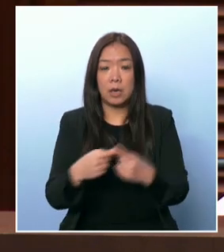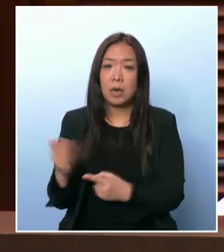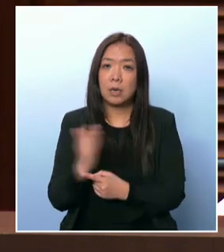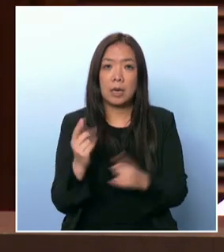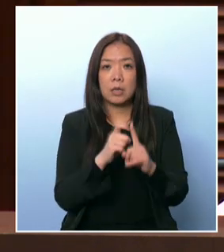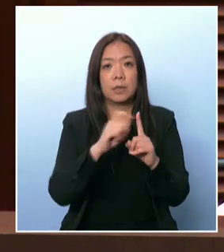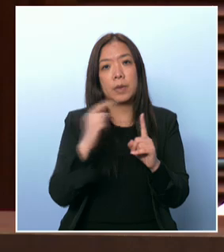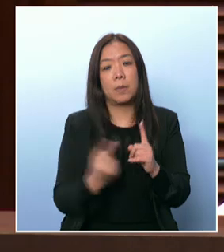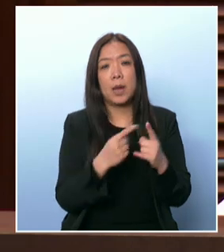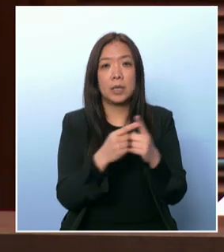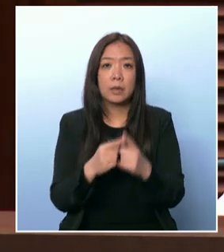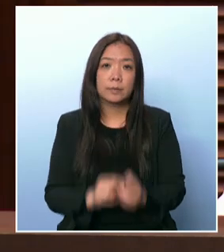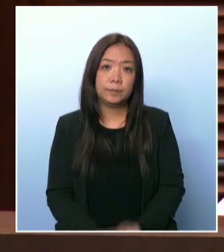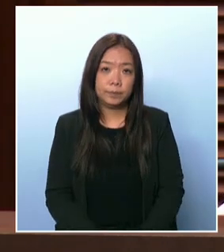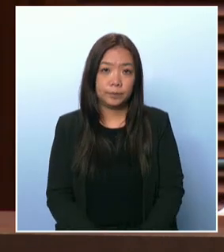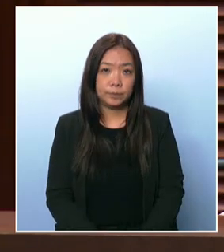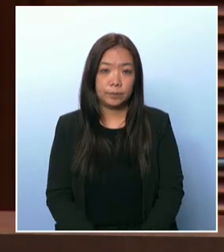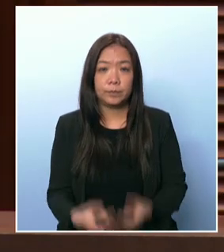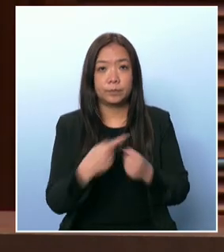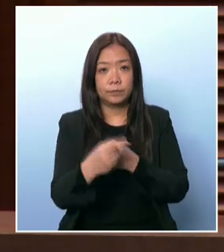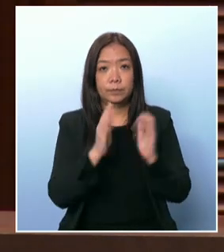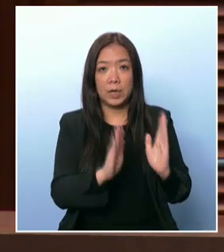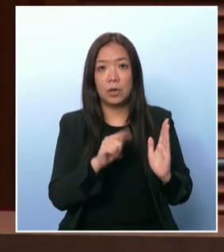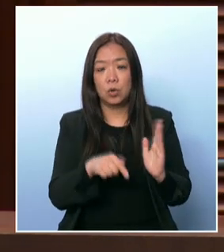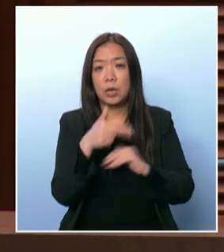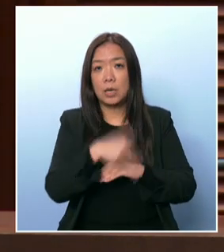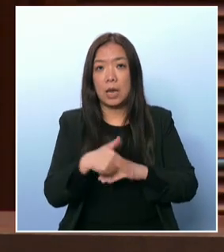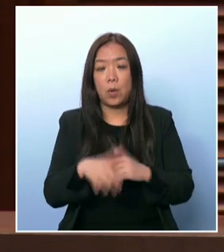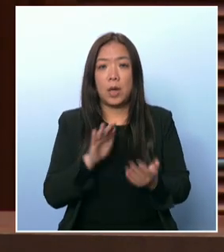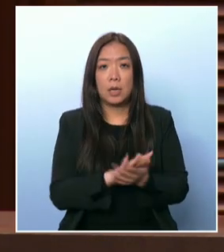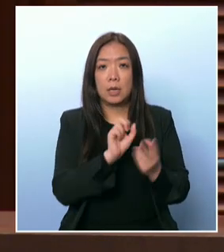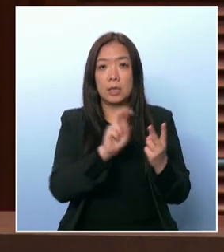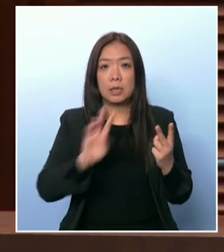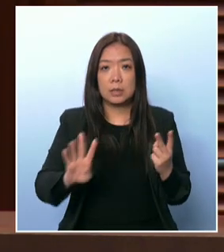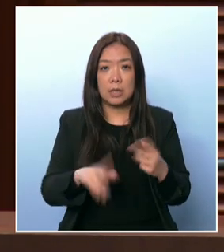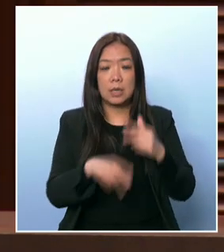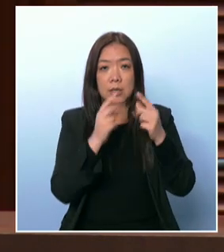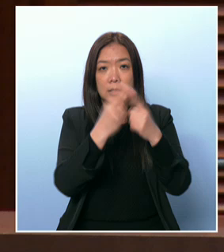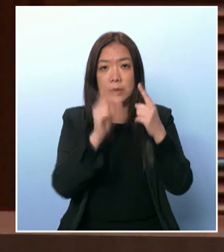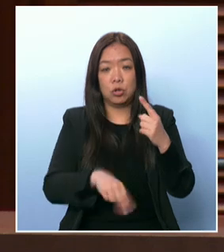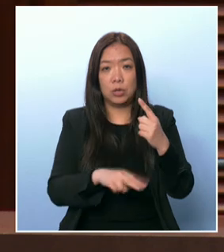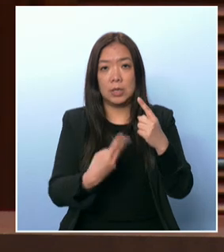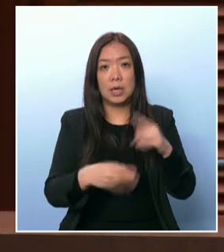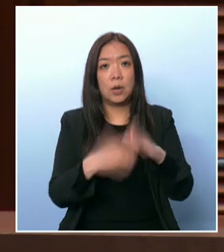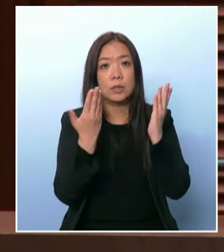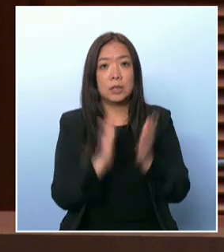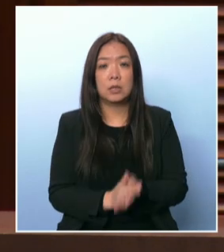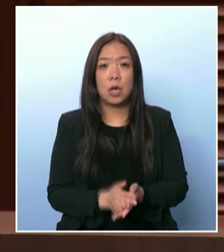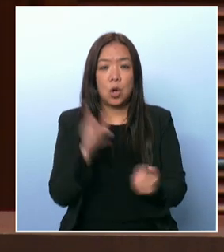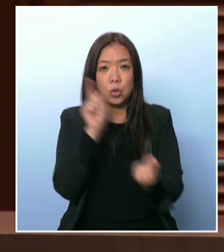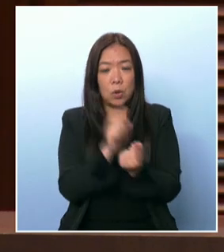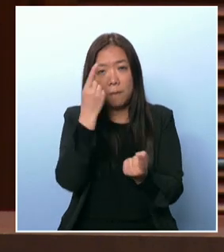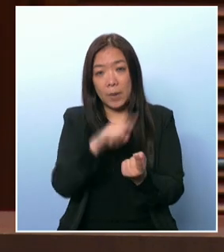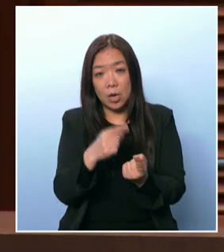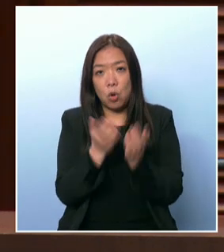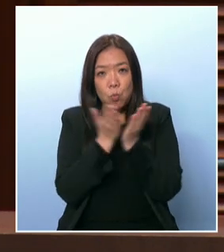The program will be conducted in 2 phases to benefit some 190,000 eligible female. Now, the program